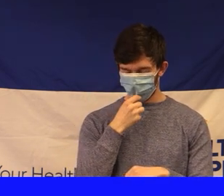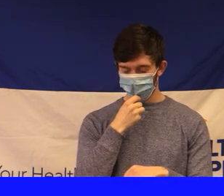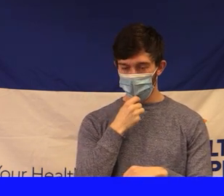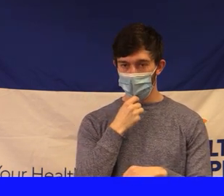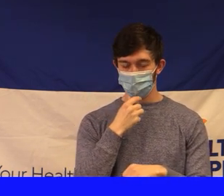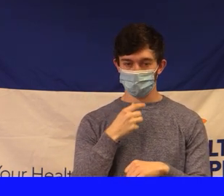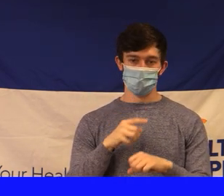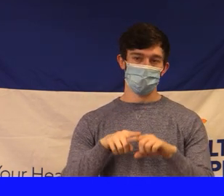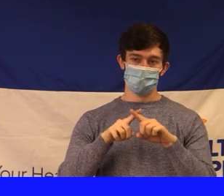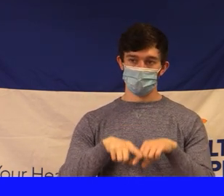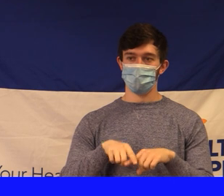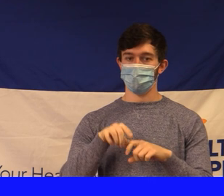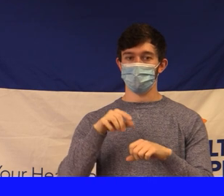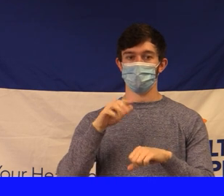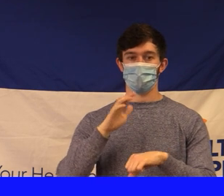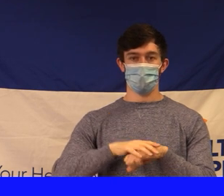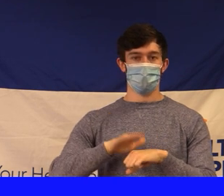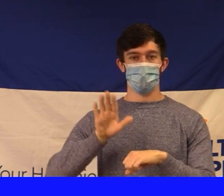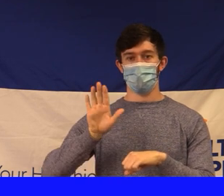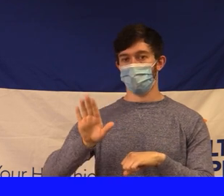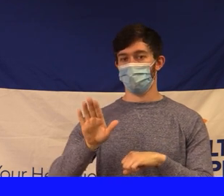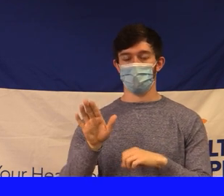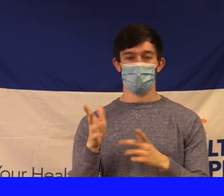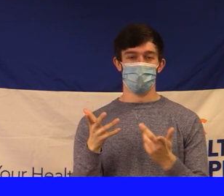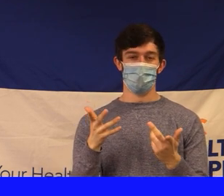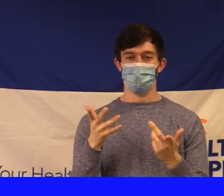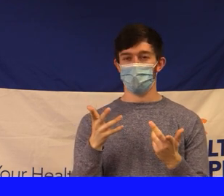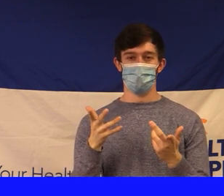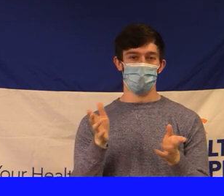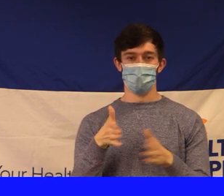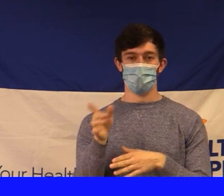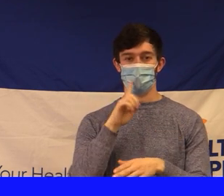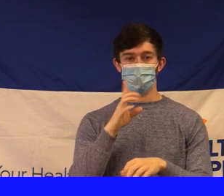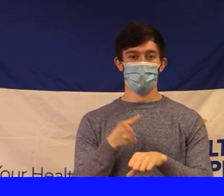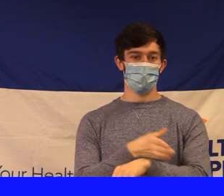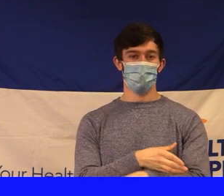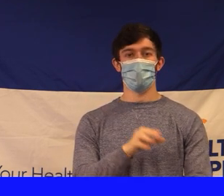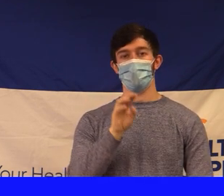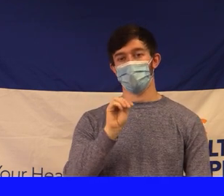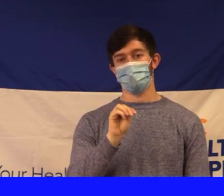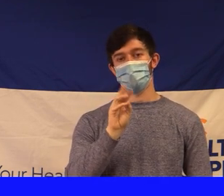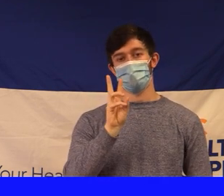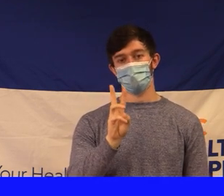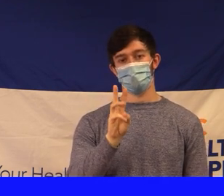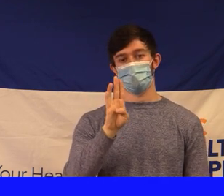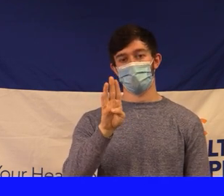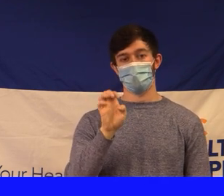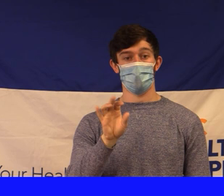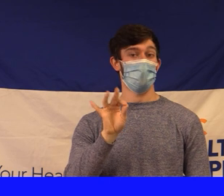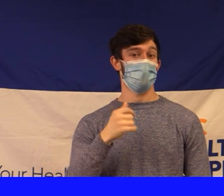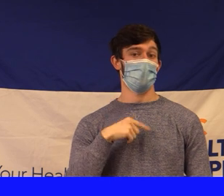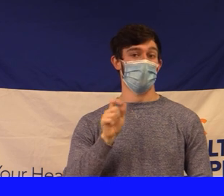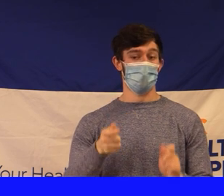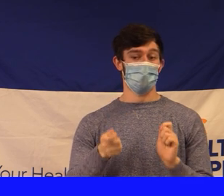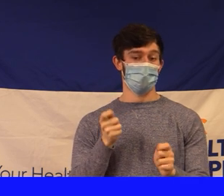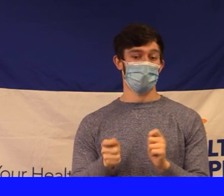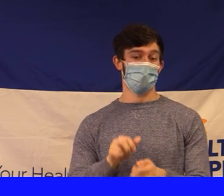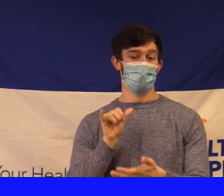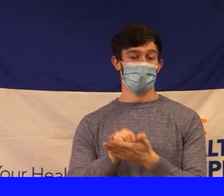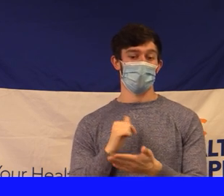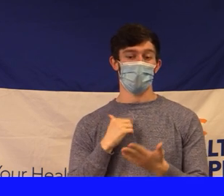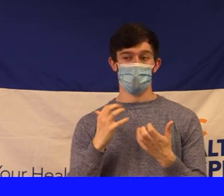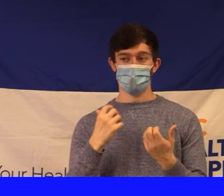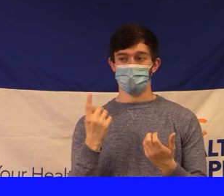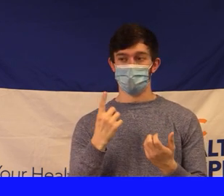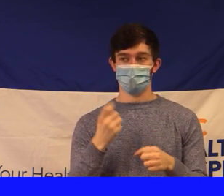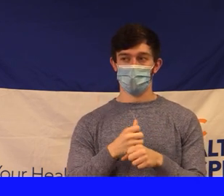example or some plan to try to improve the MWBE. If I could amend it to that way, then I'd like someone to make that motion